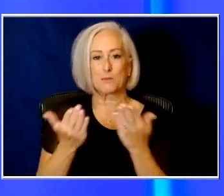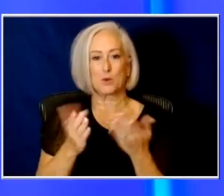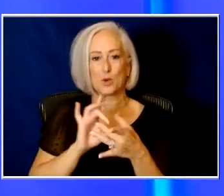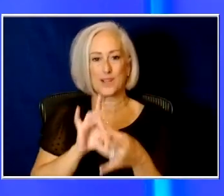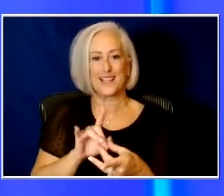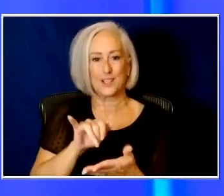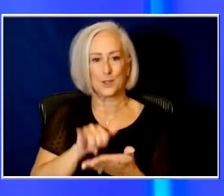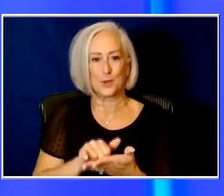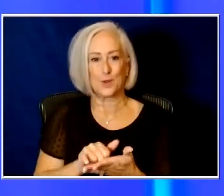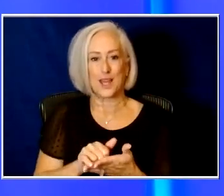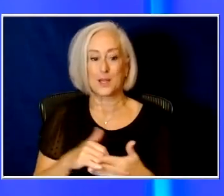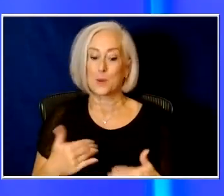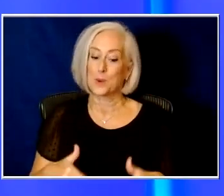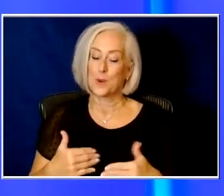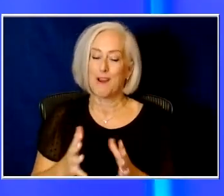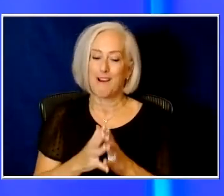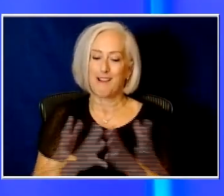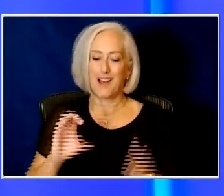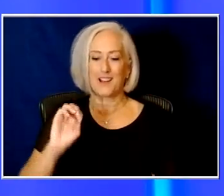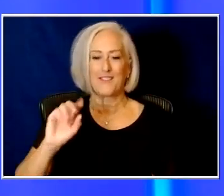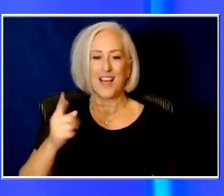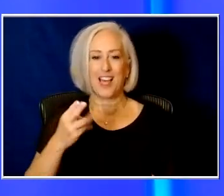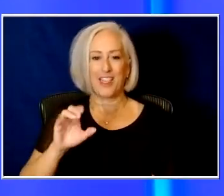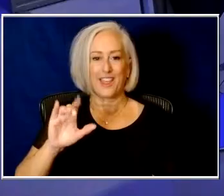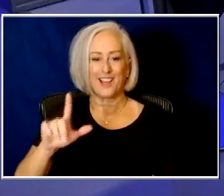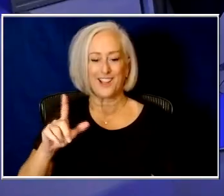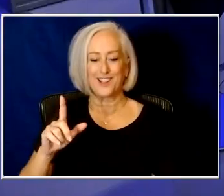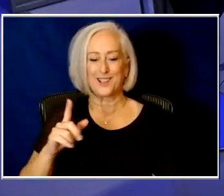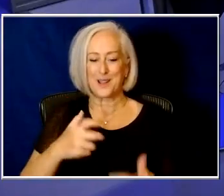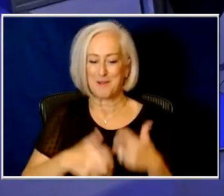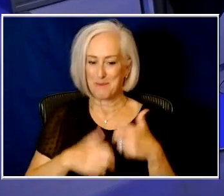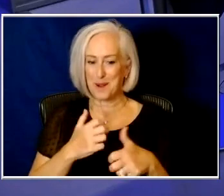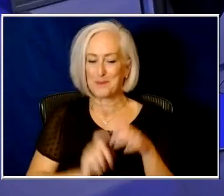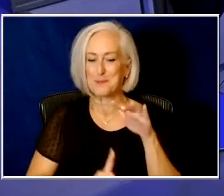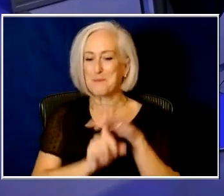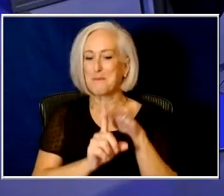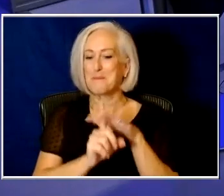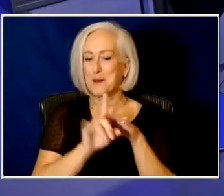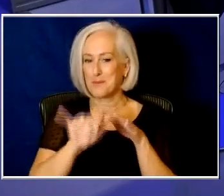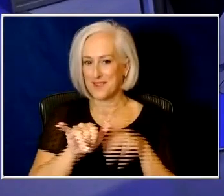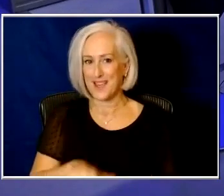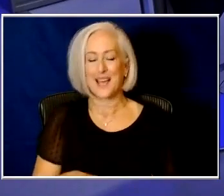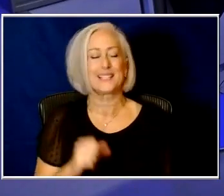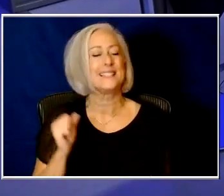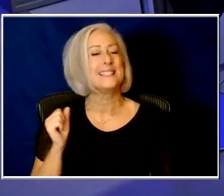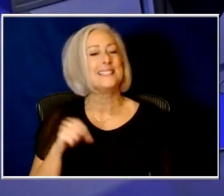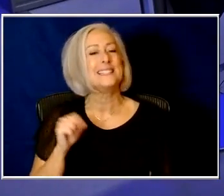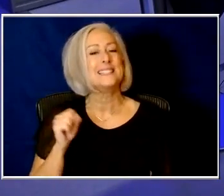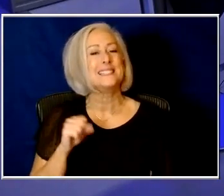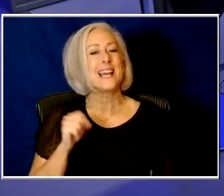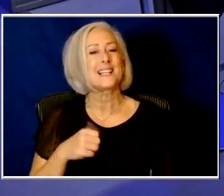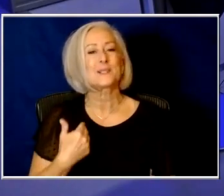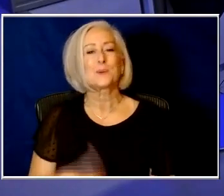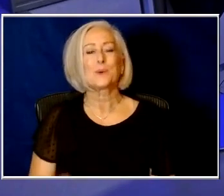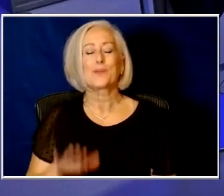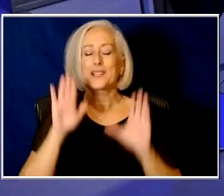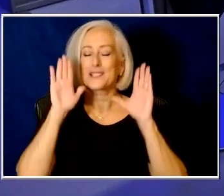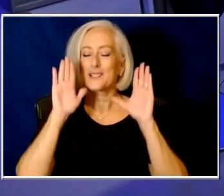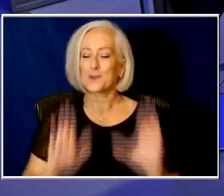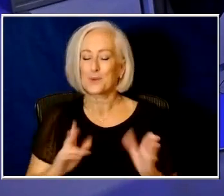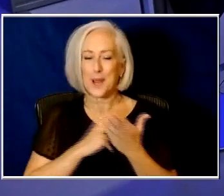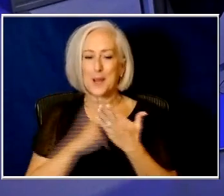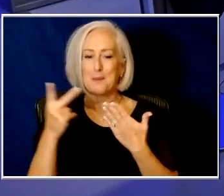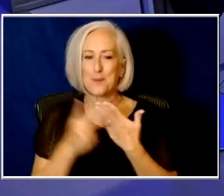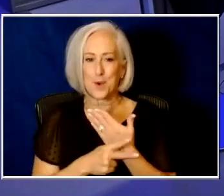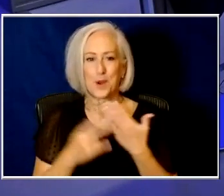lot of ethical issues then. There's a lot of ethical stuff around that. But well, guys, this has been a great program today, and I think we probably all